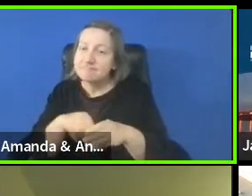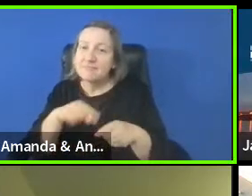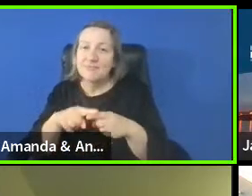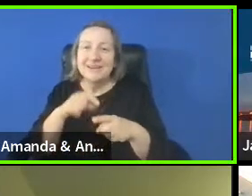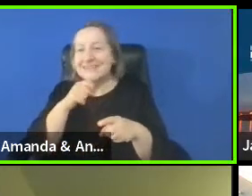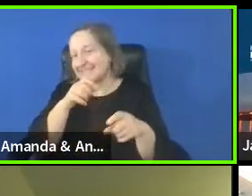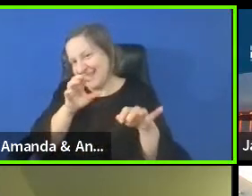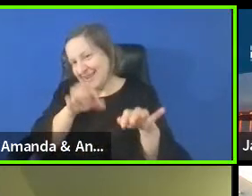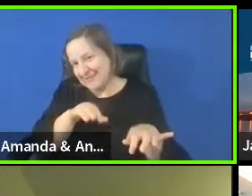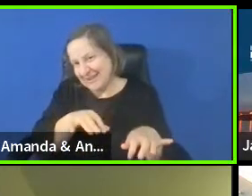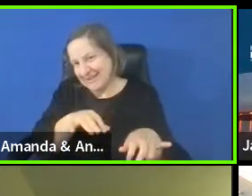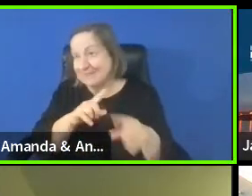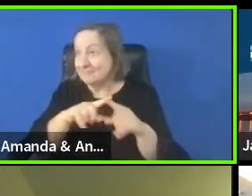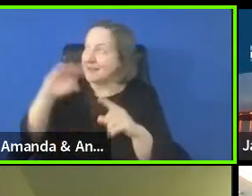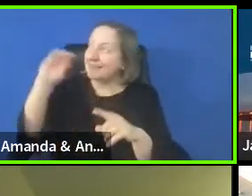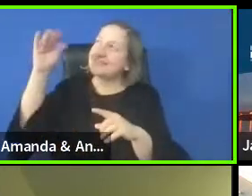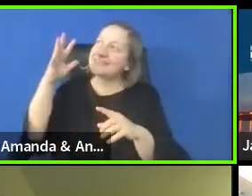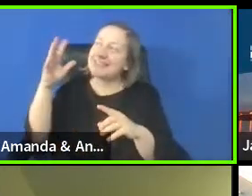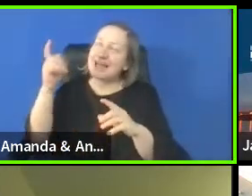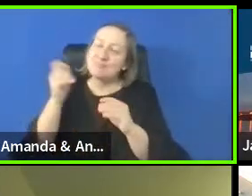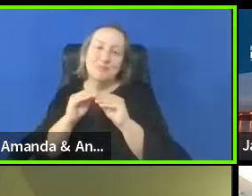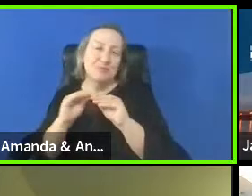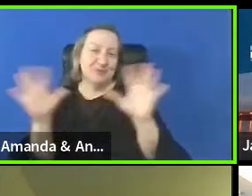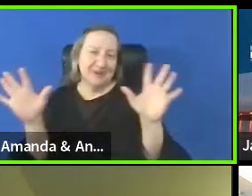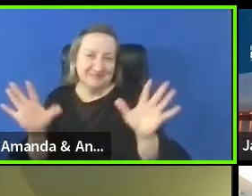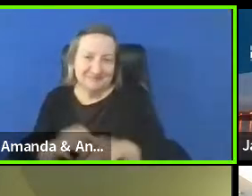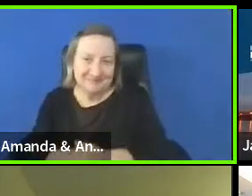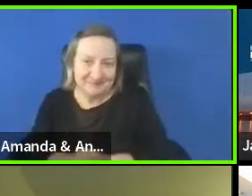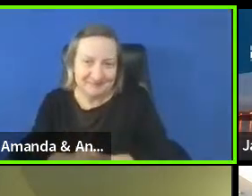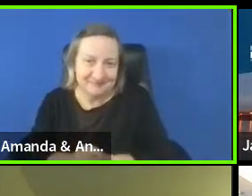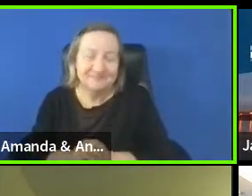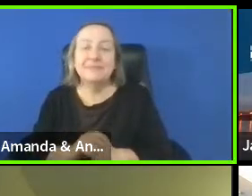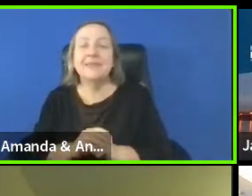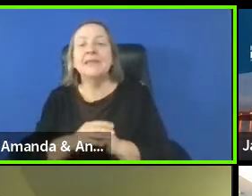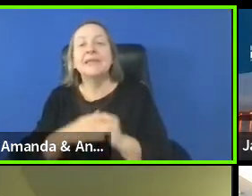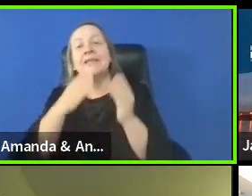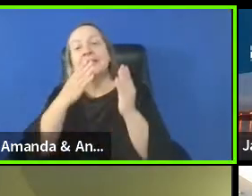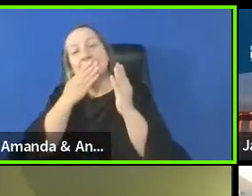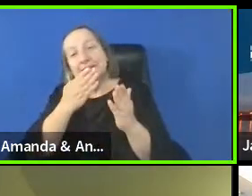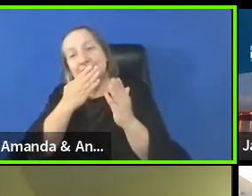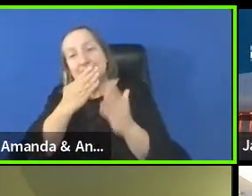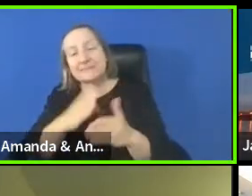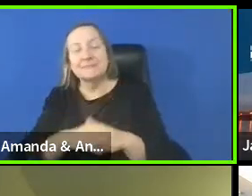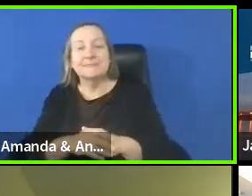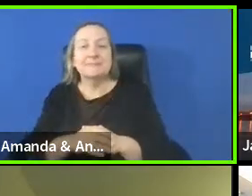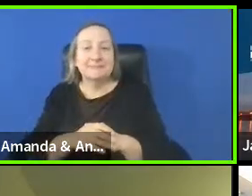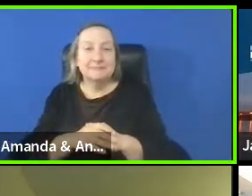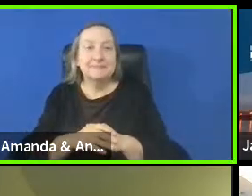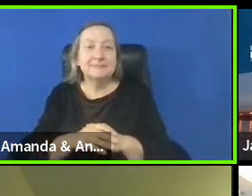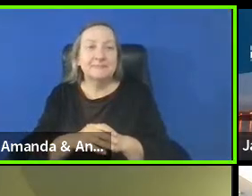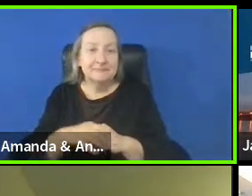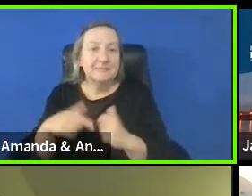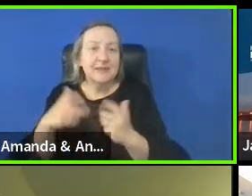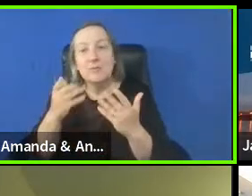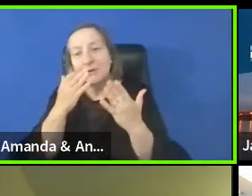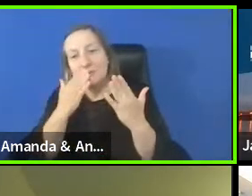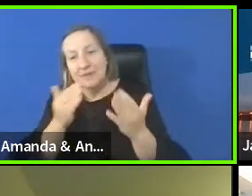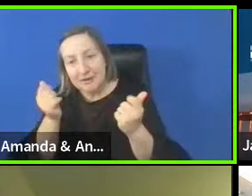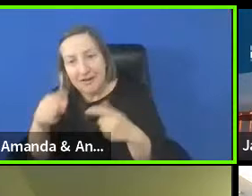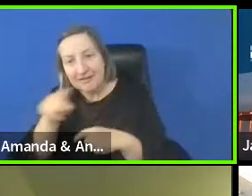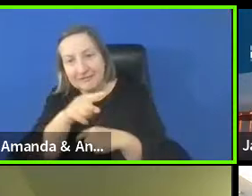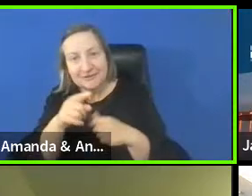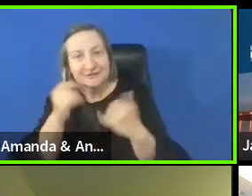raining, but the sun is a little bit brighter. So thanks. I just want to thank you all